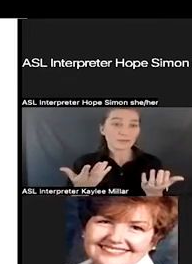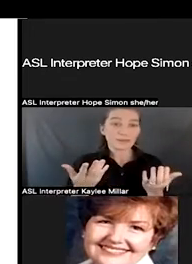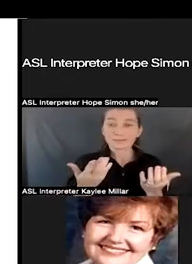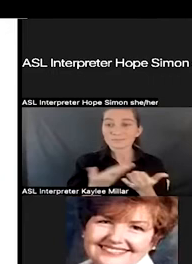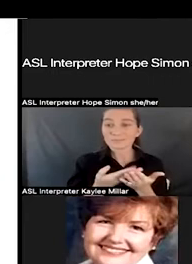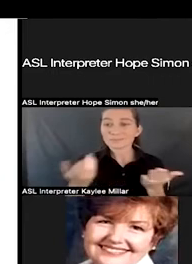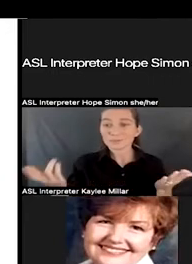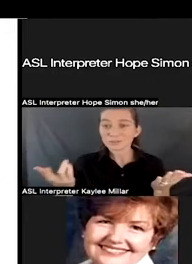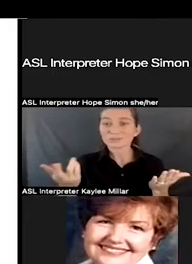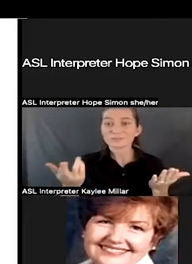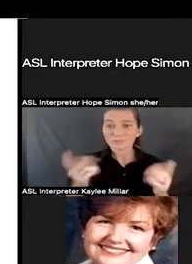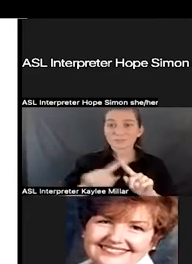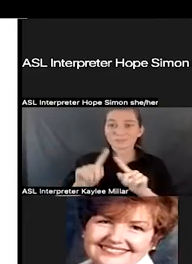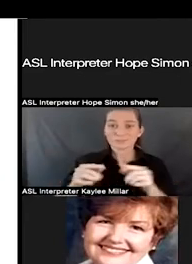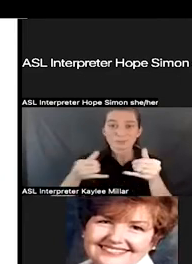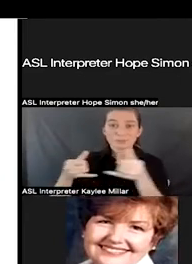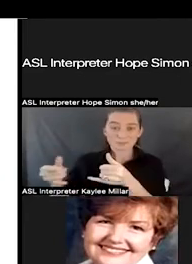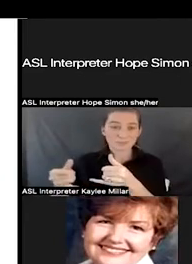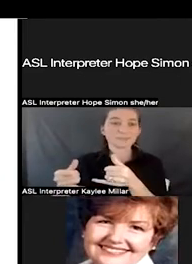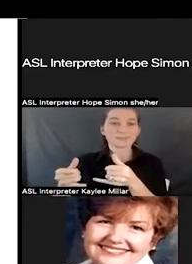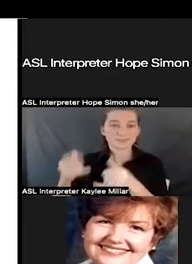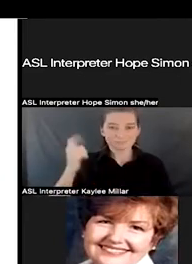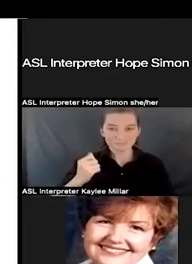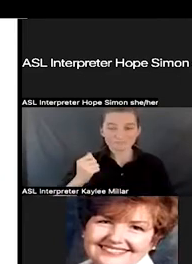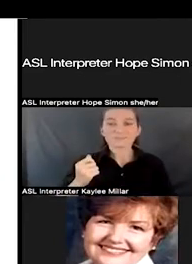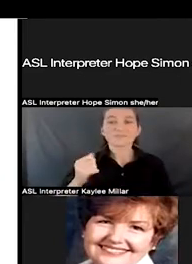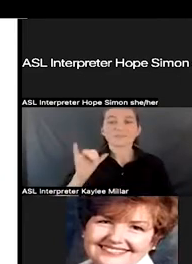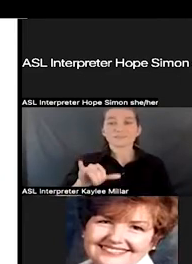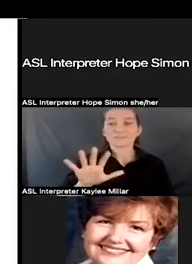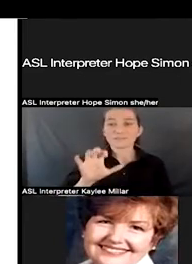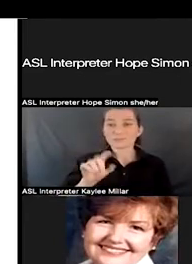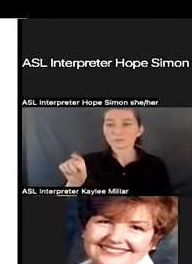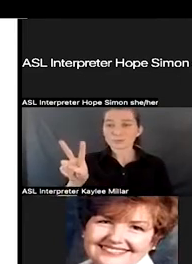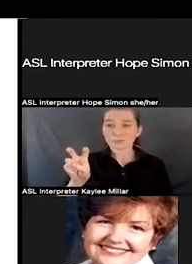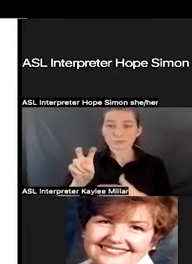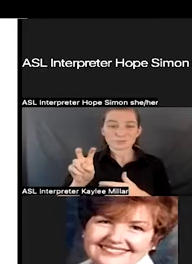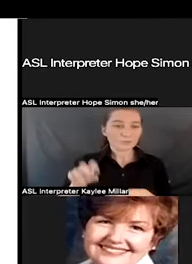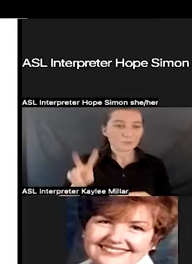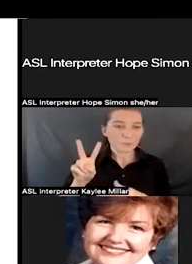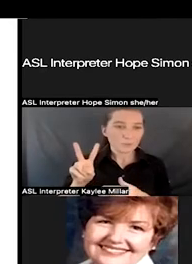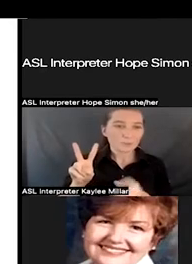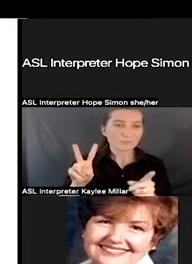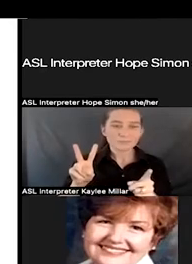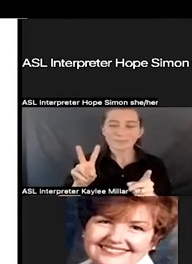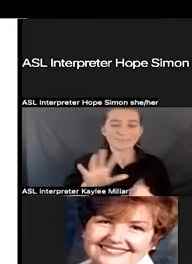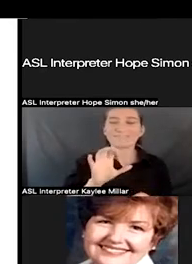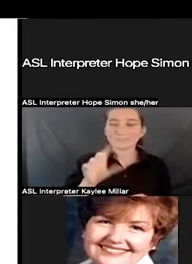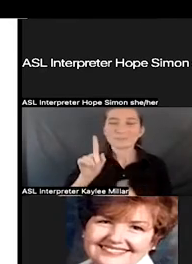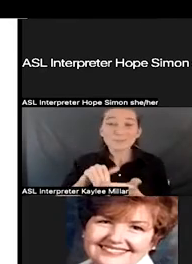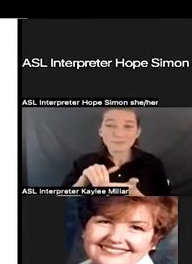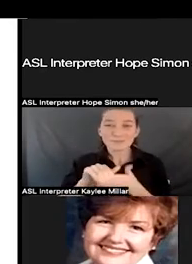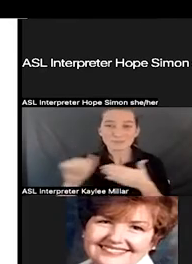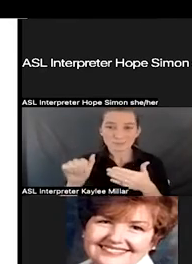from $500 to $1,000 each. And we do that by reviewing proposals that are submitted in